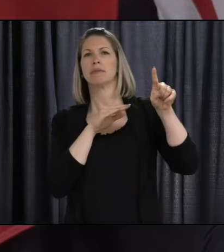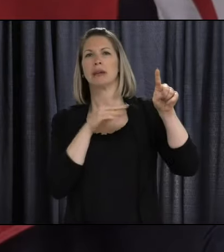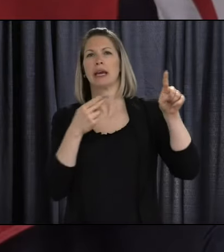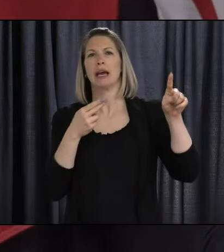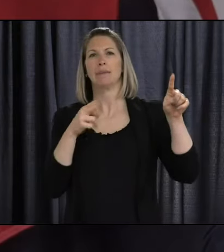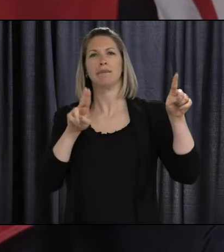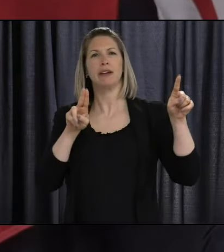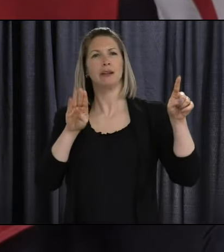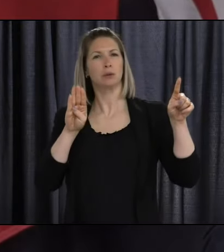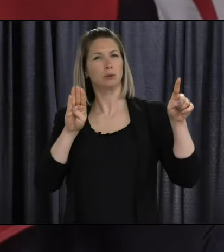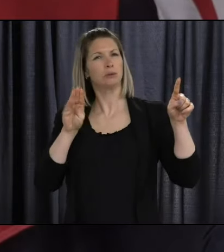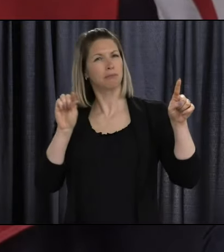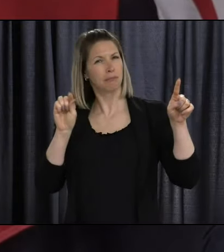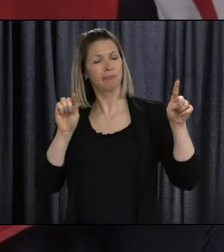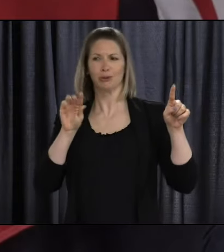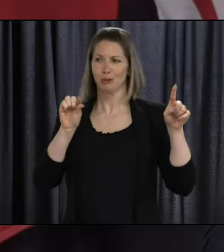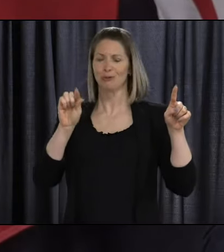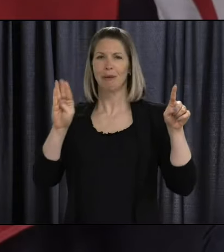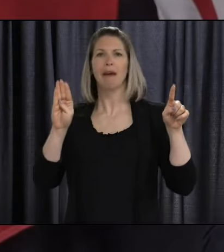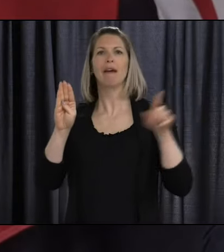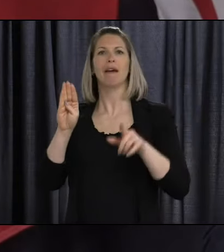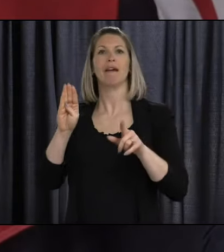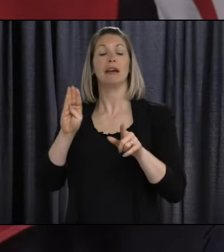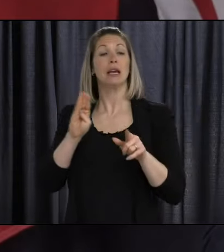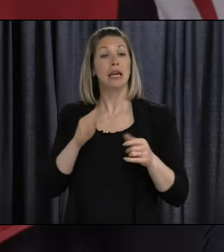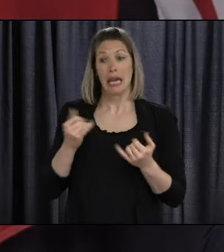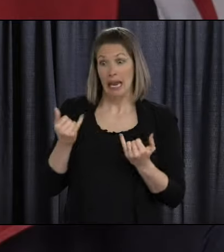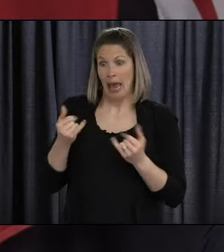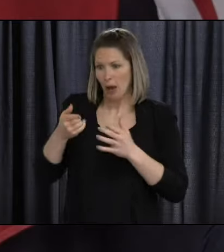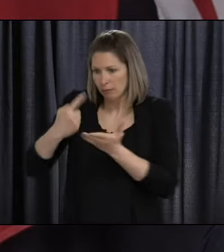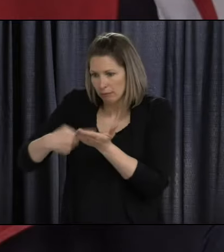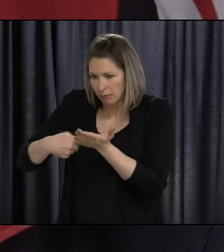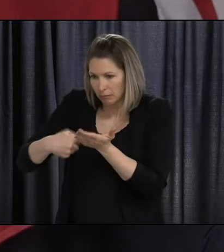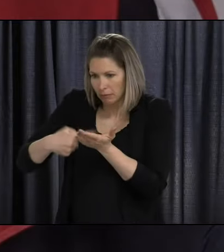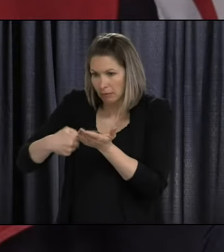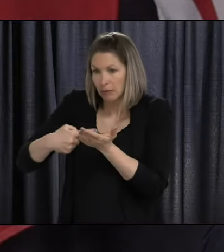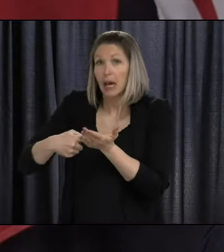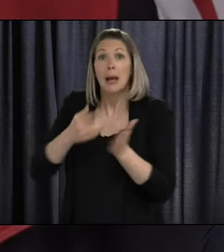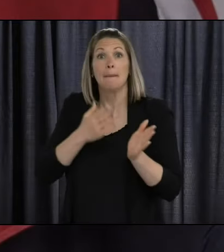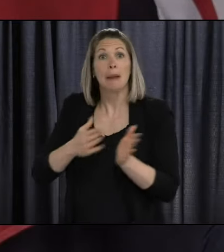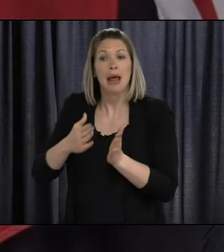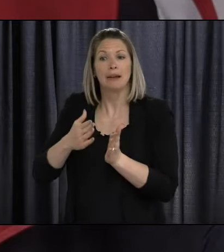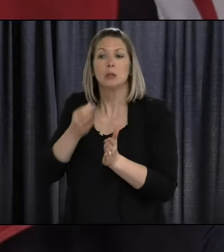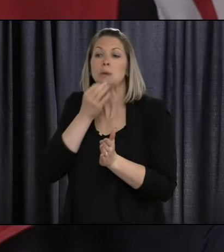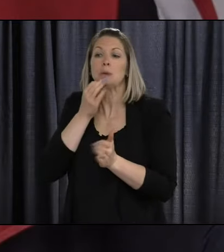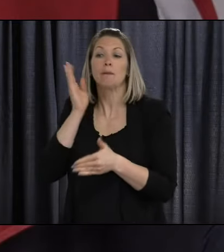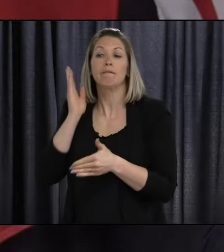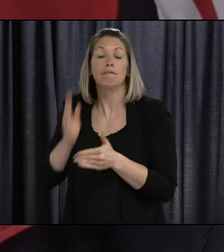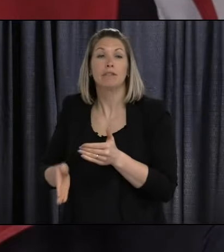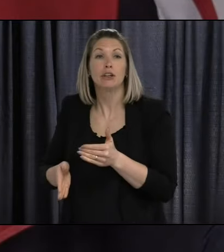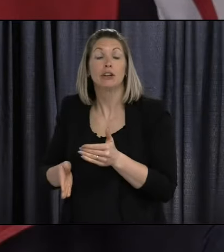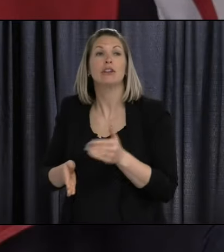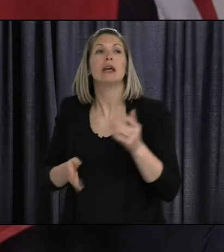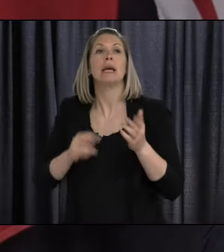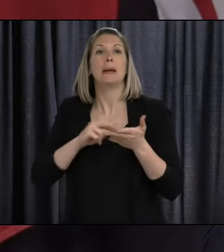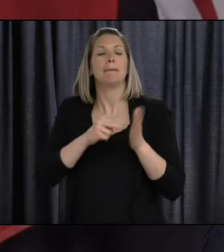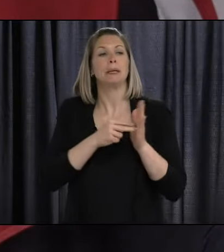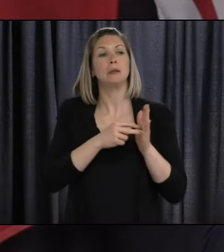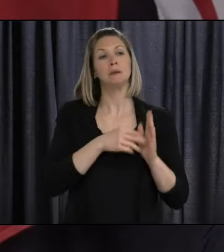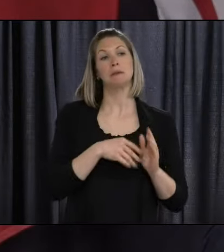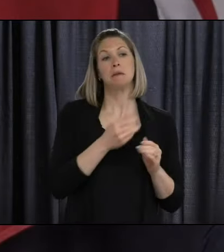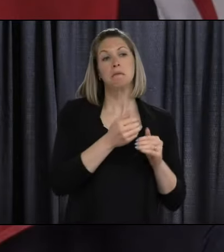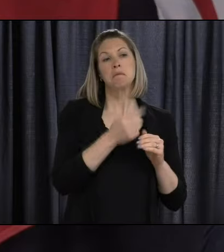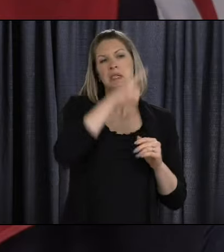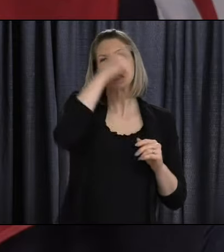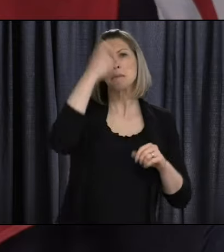now entering into the final planning stage, and building will begin and construction of this 6-bed unit in the coming